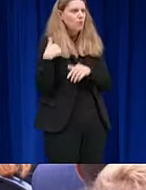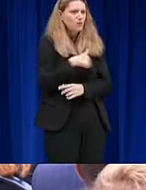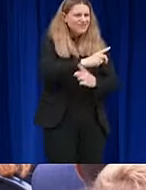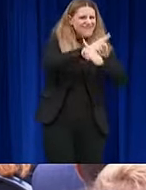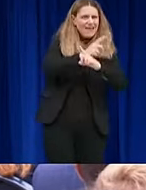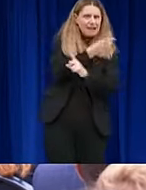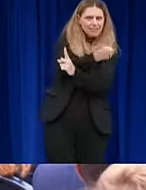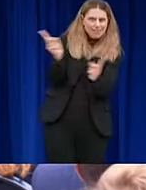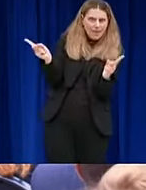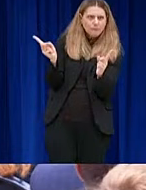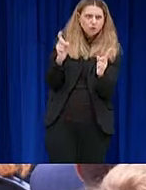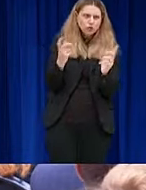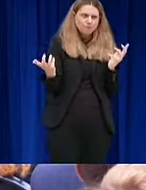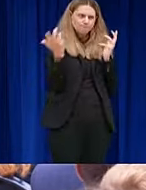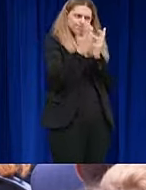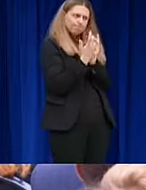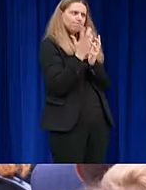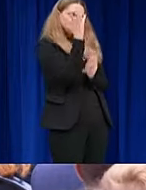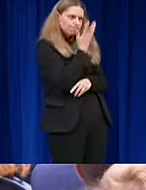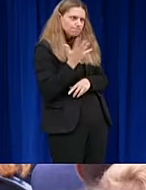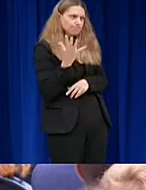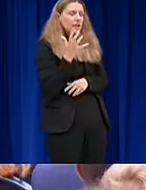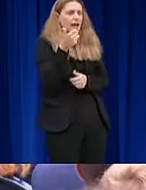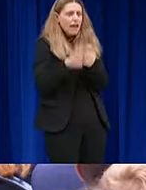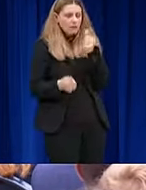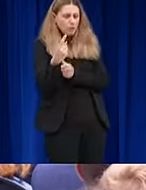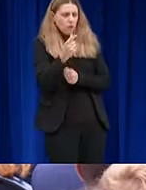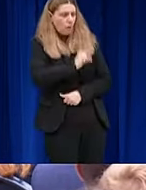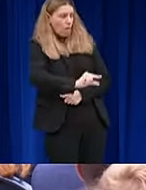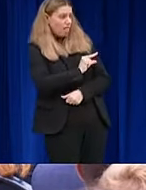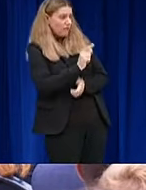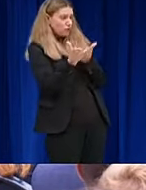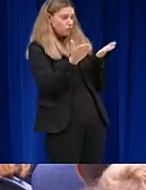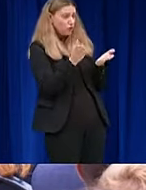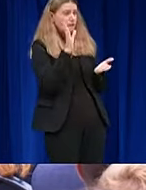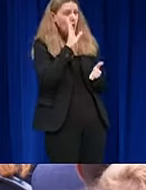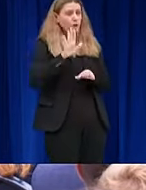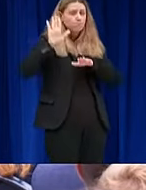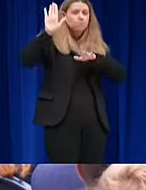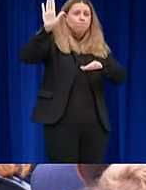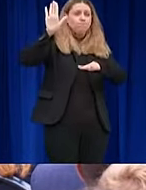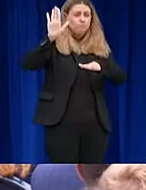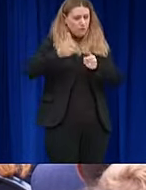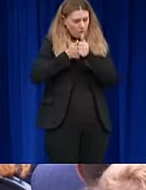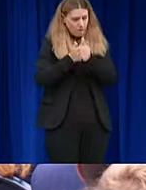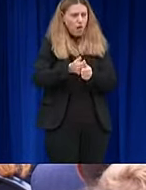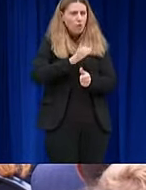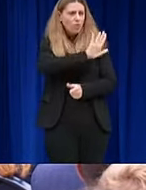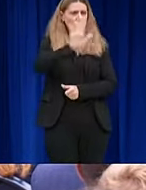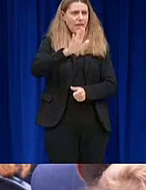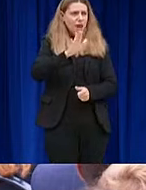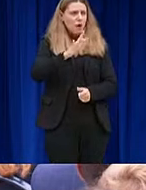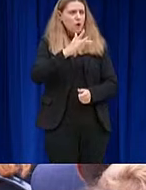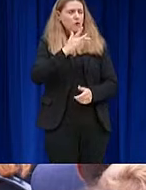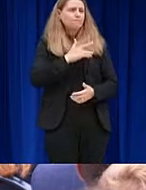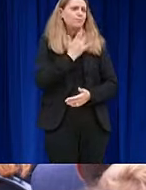who desires to serve and will uphold their oath of office is welcome at our recruiting